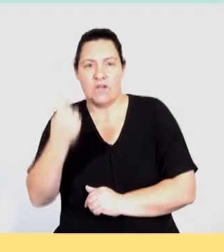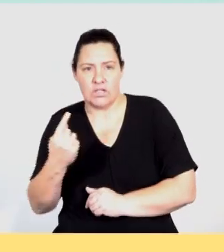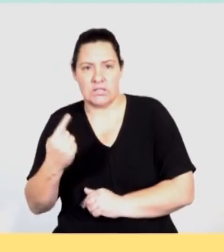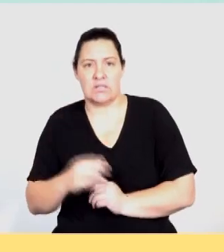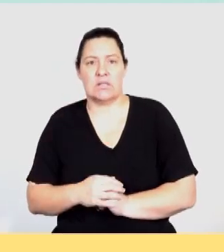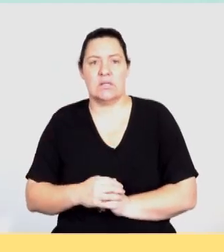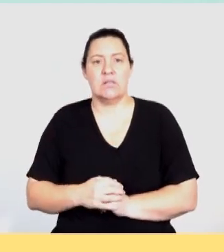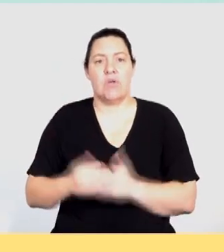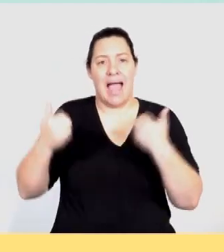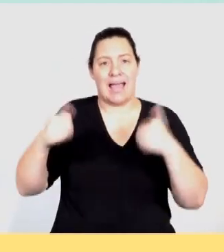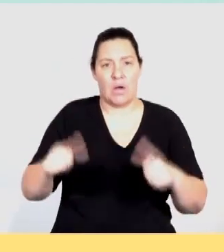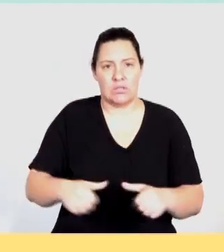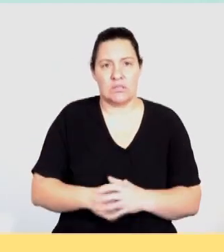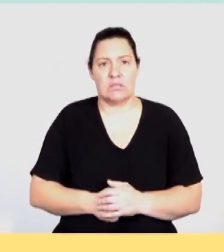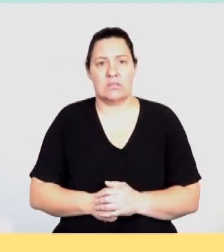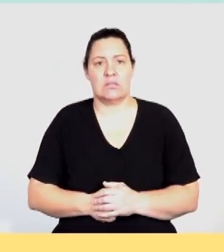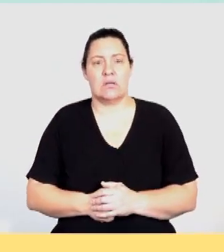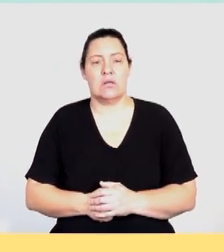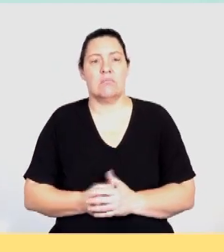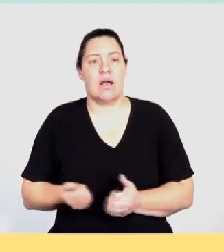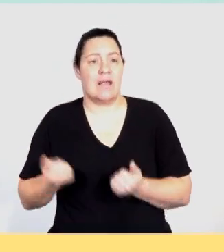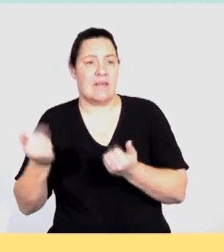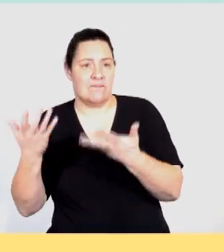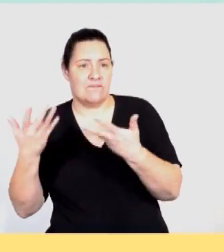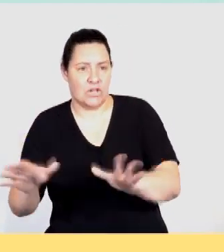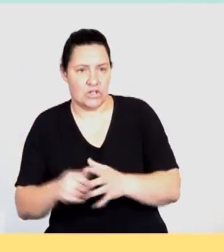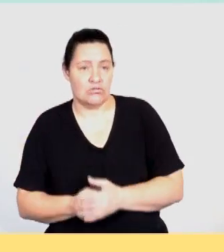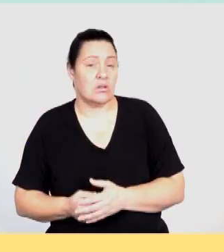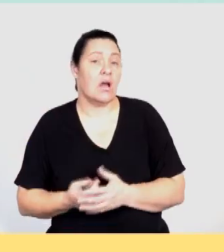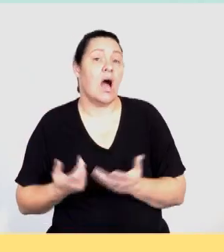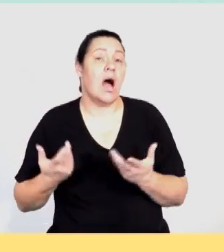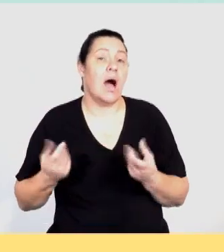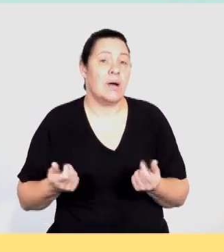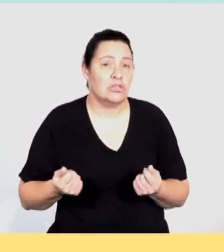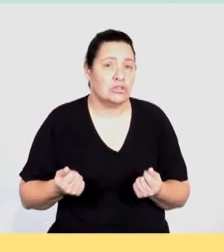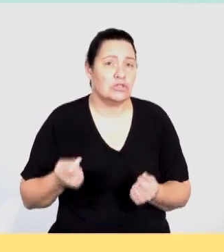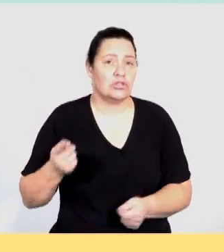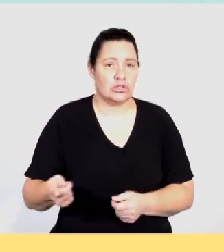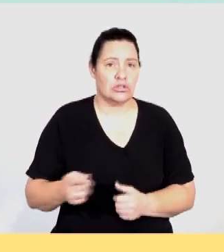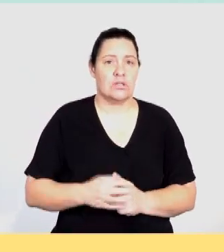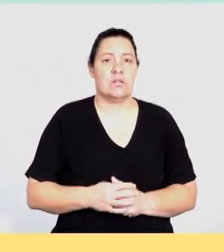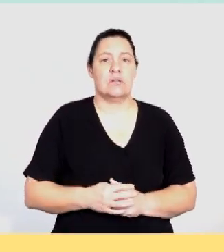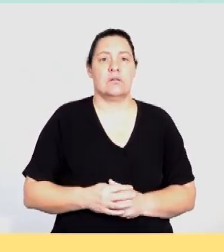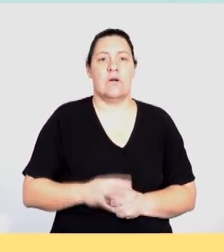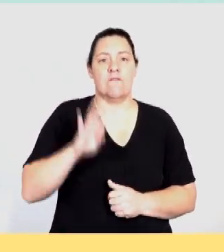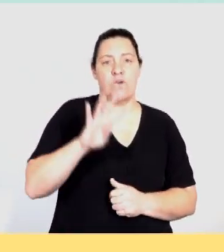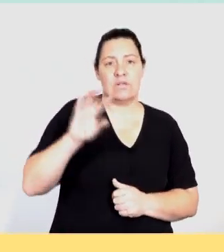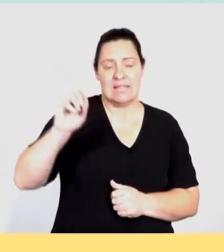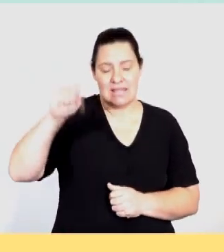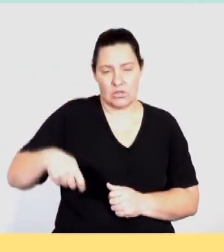1st, then we say accounts rendered. And accounts rendered, how much is it going to